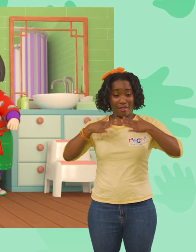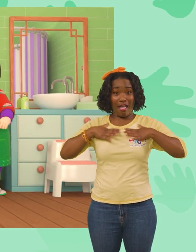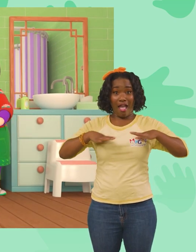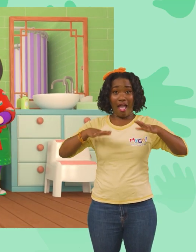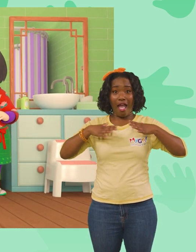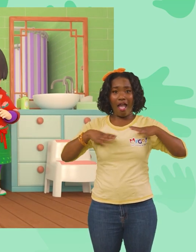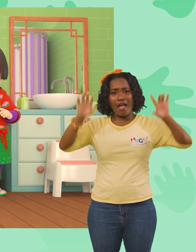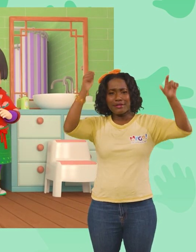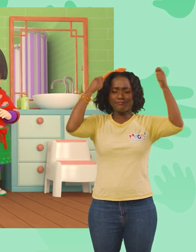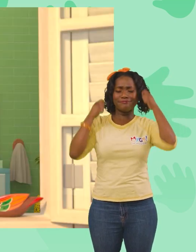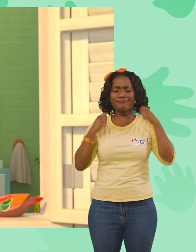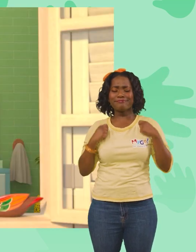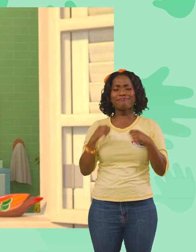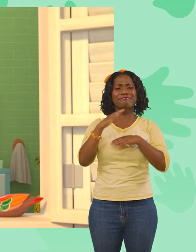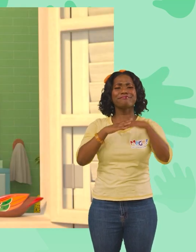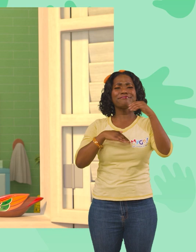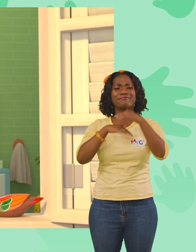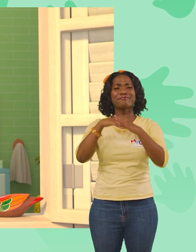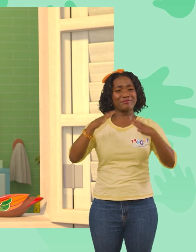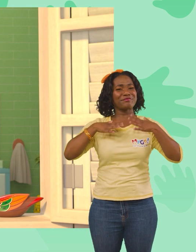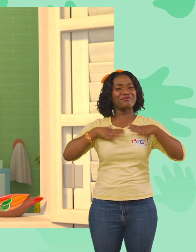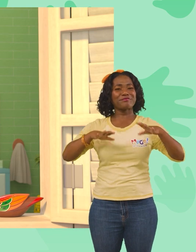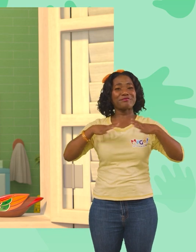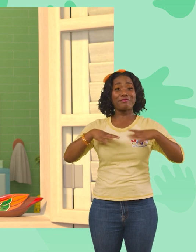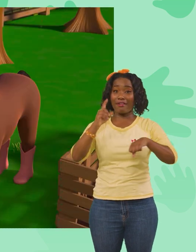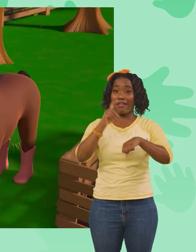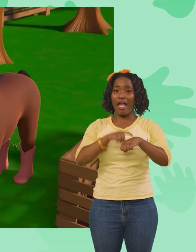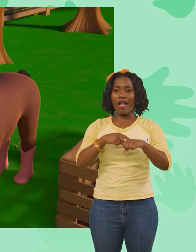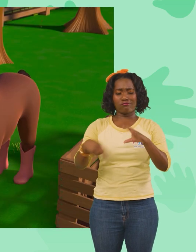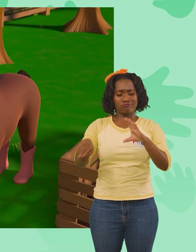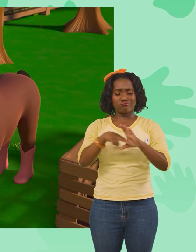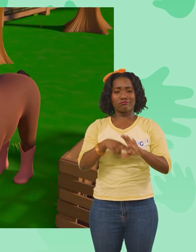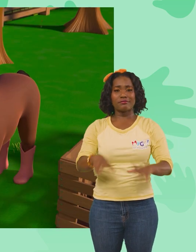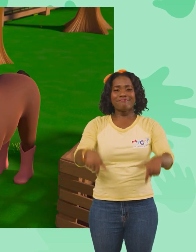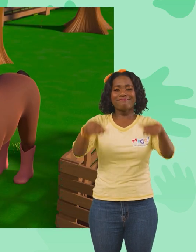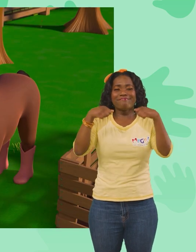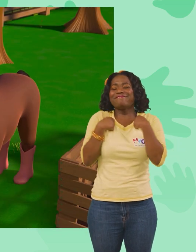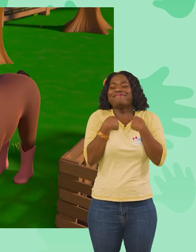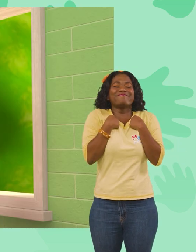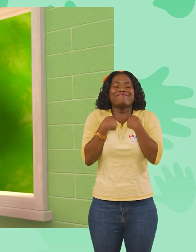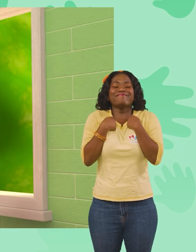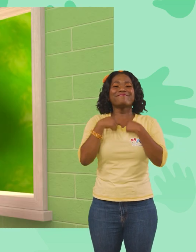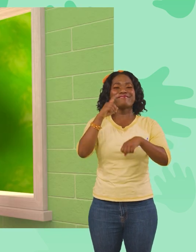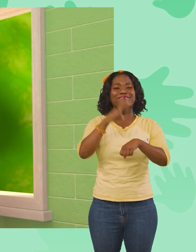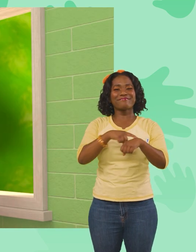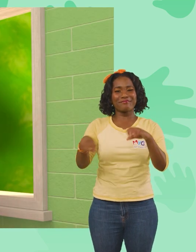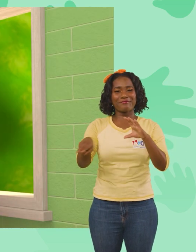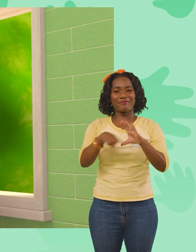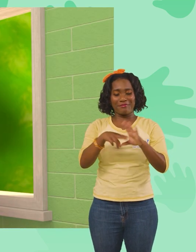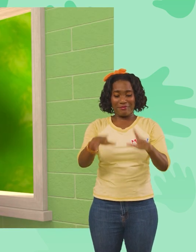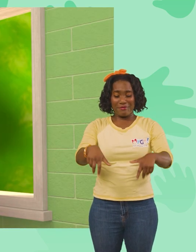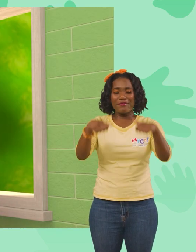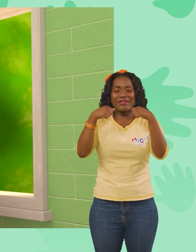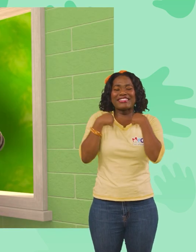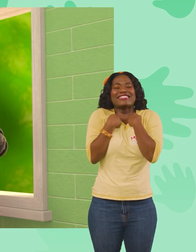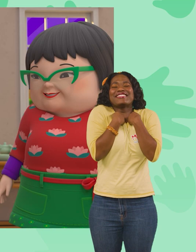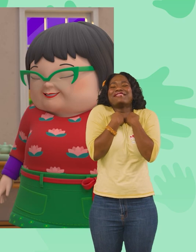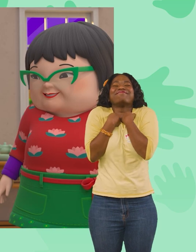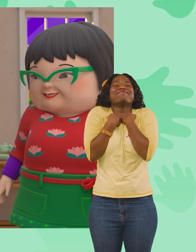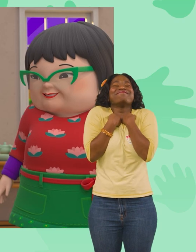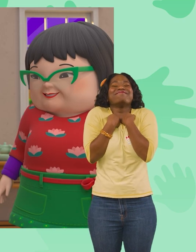Let's put on our PJs, cozy, comfy PJs. Time for bed. Time for